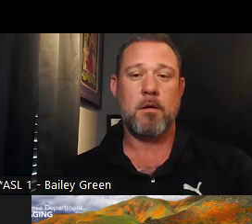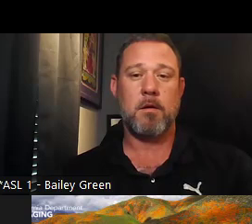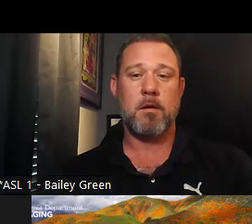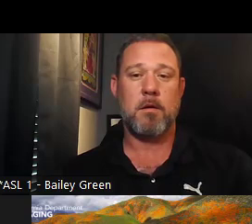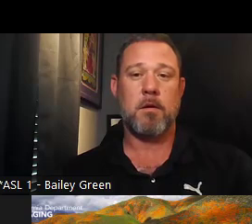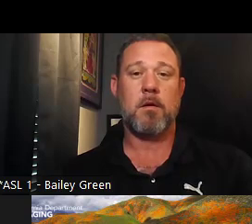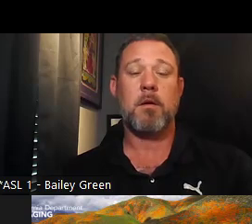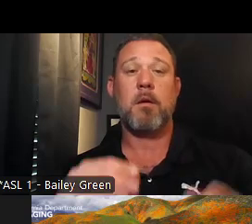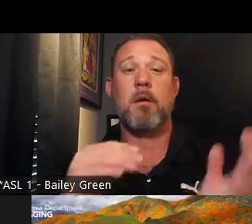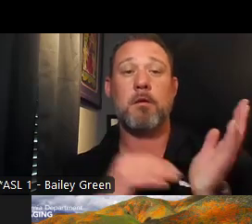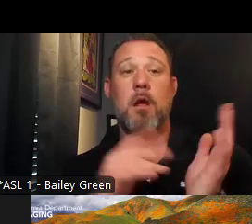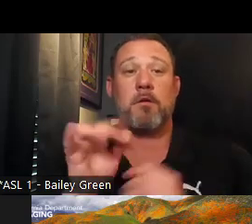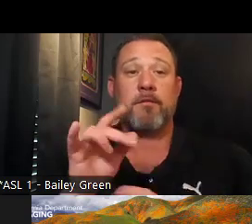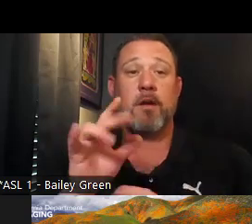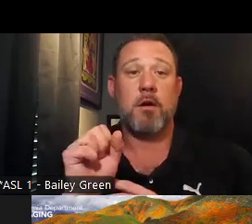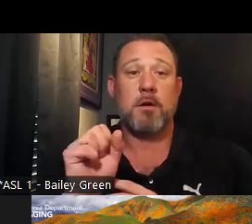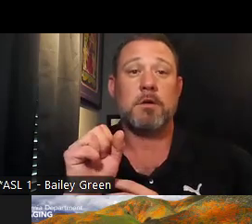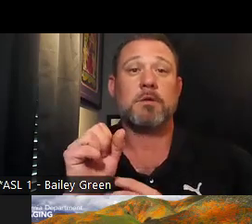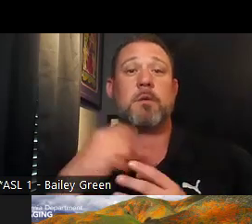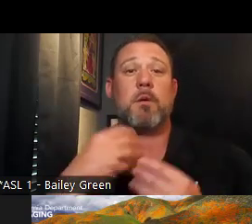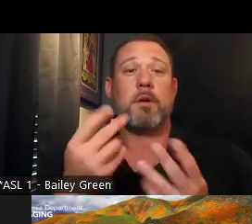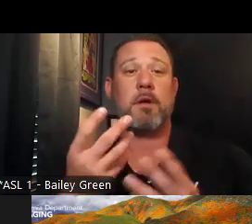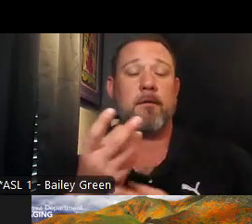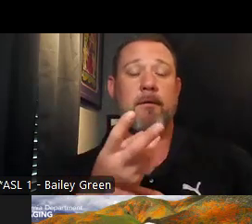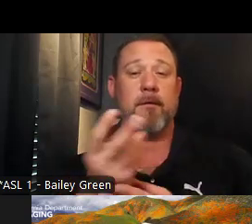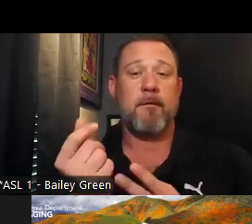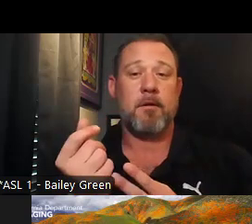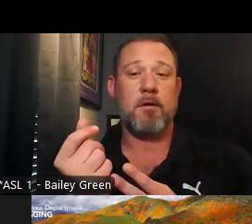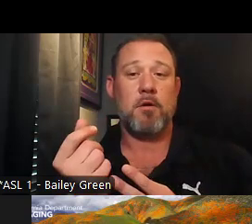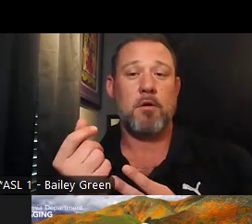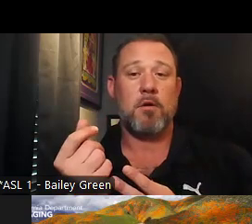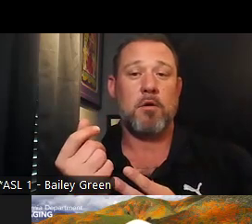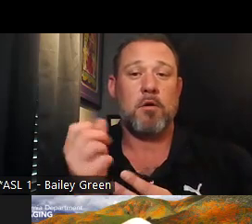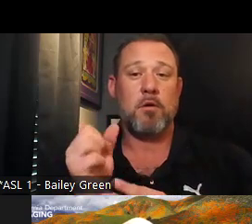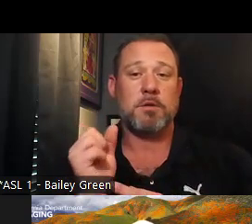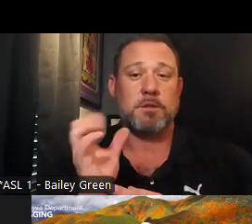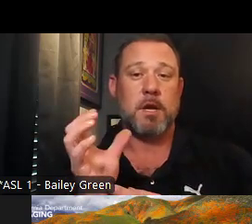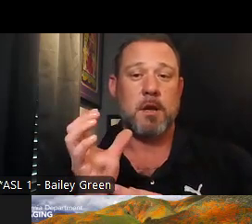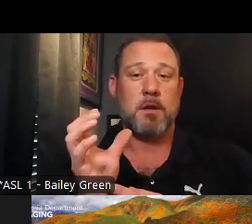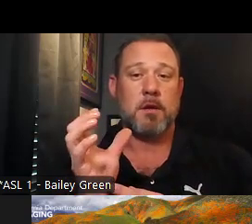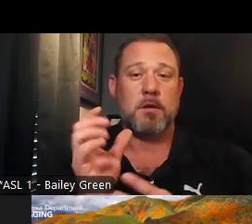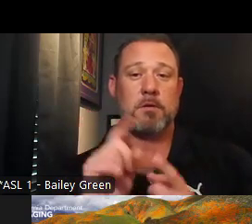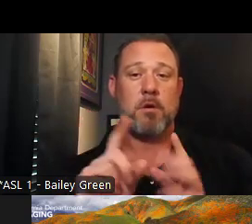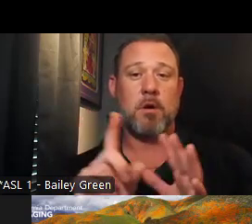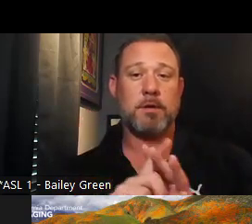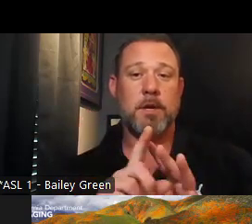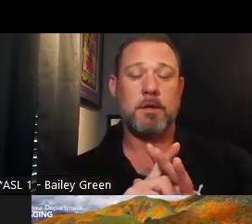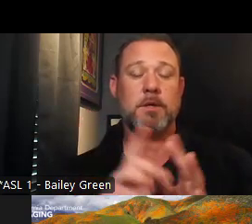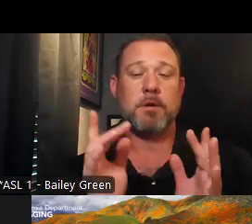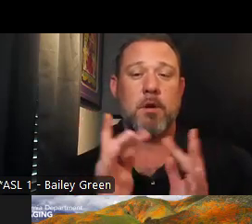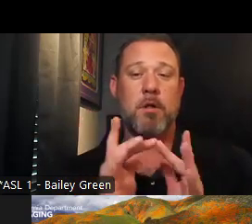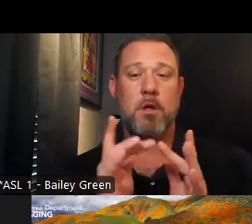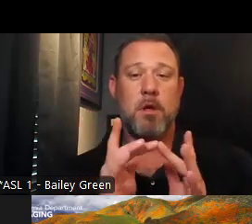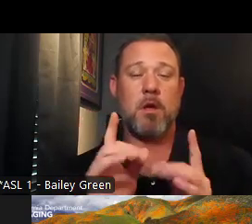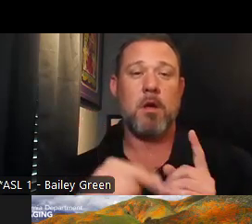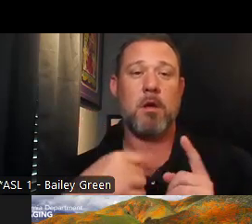Dr. Farias, how about we give a few more beats to our attendees online, and